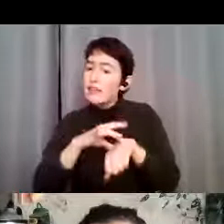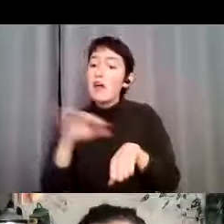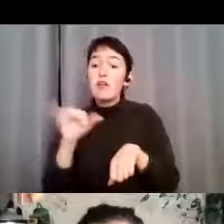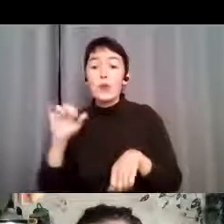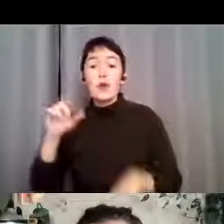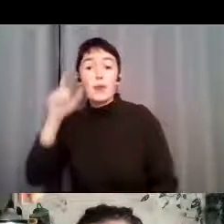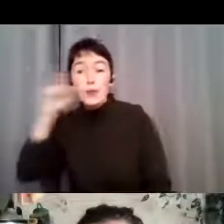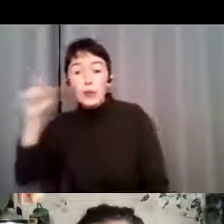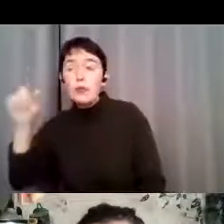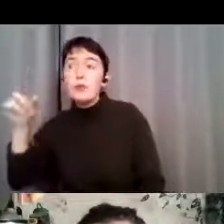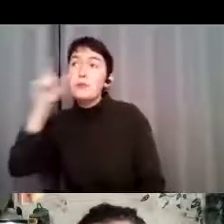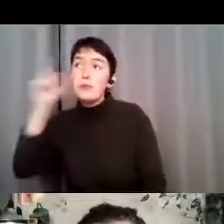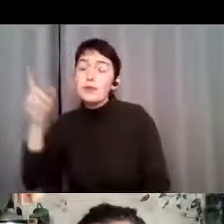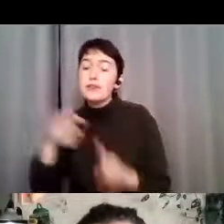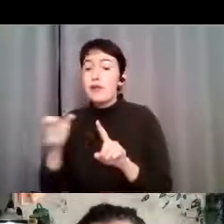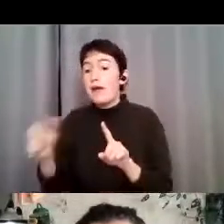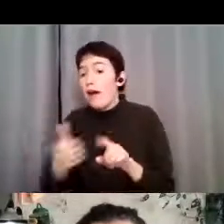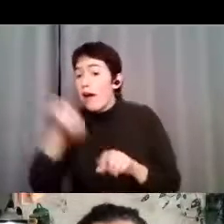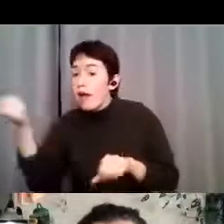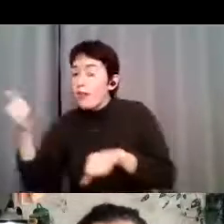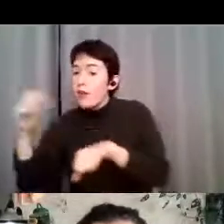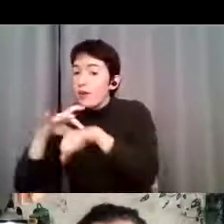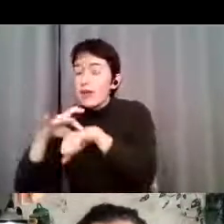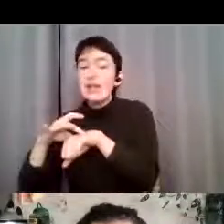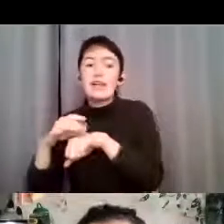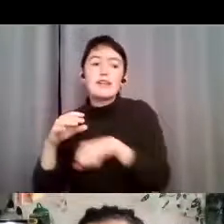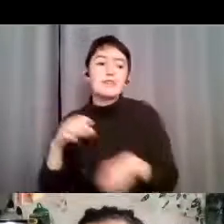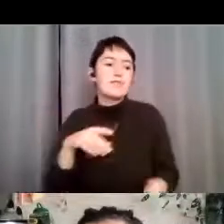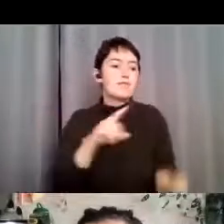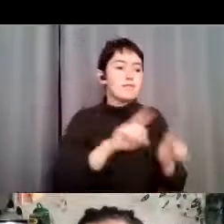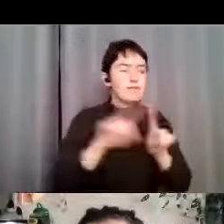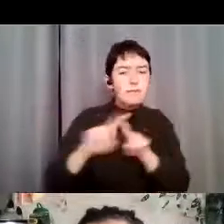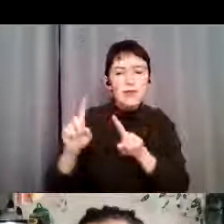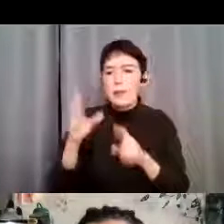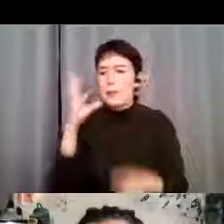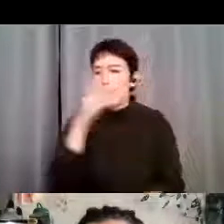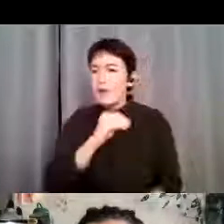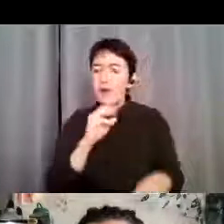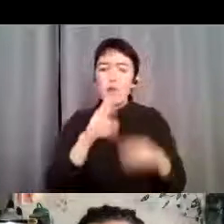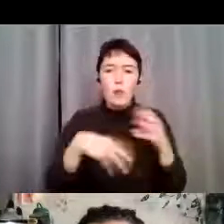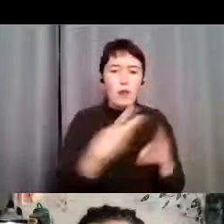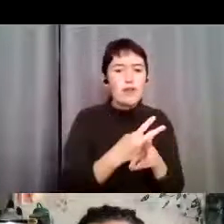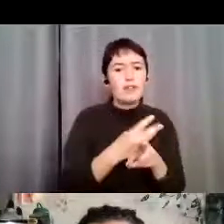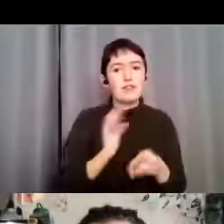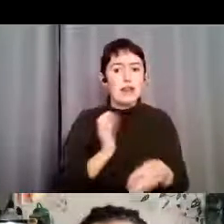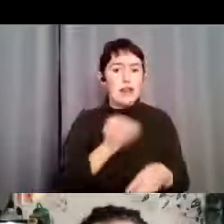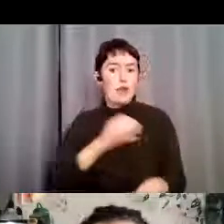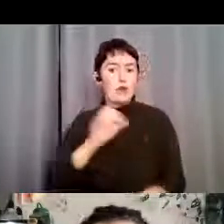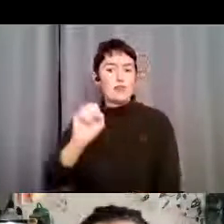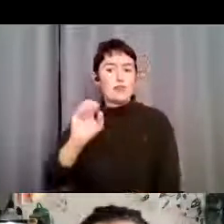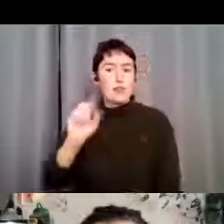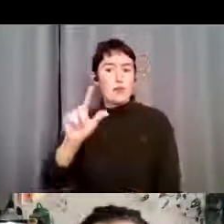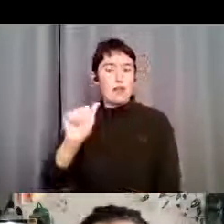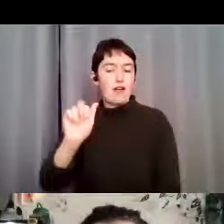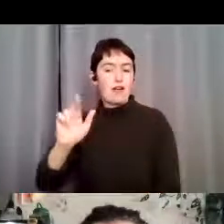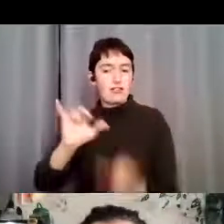planets, and all of these other weird and wonderful worlds in our solar system. So I spend a lot of my time studying